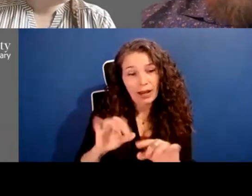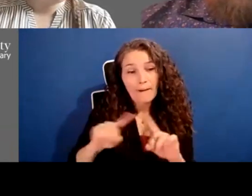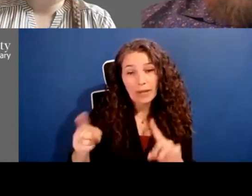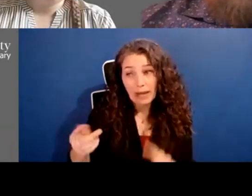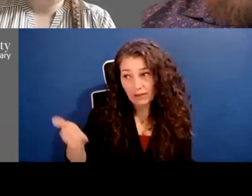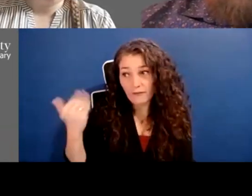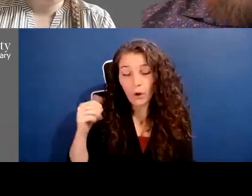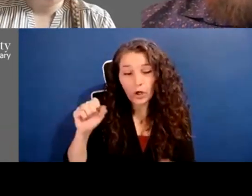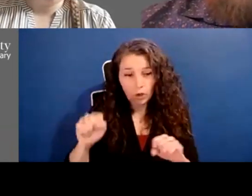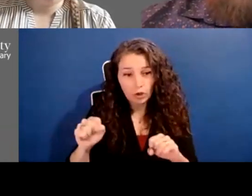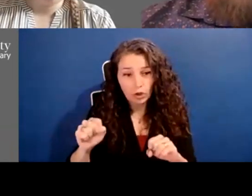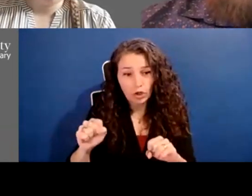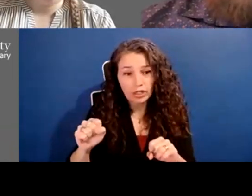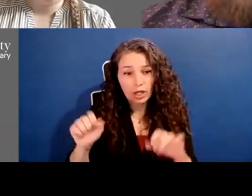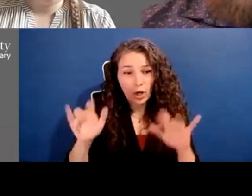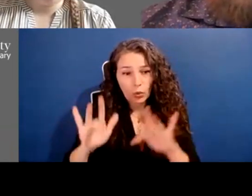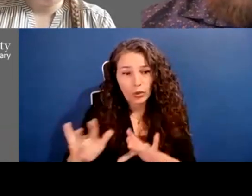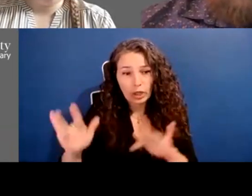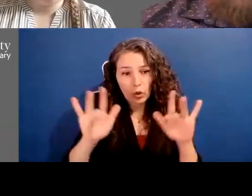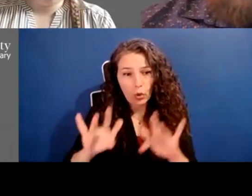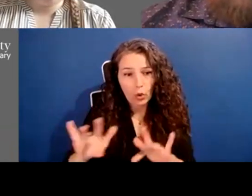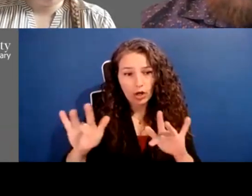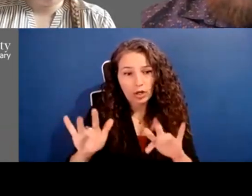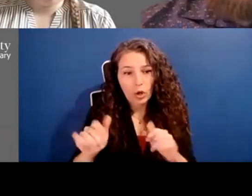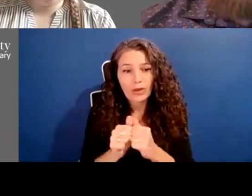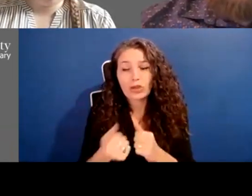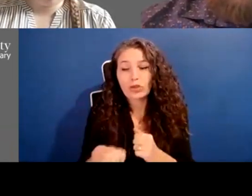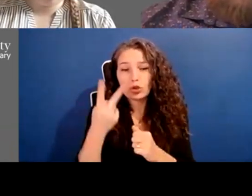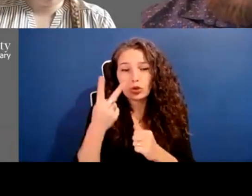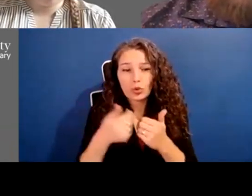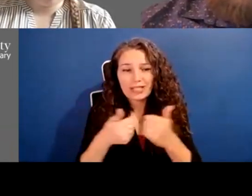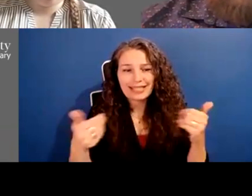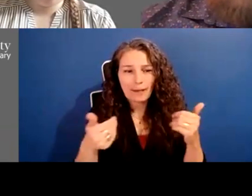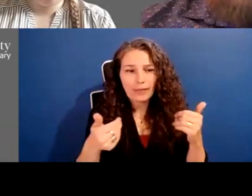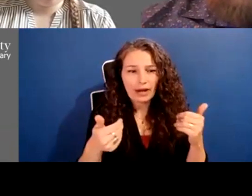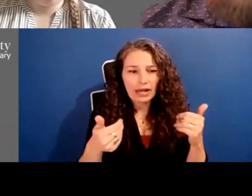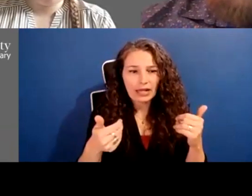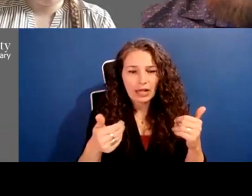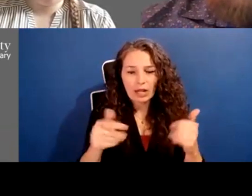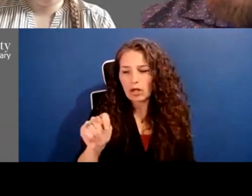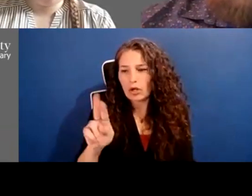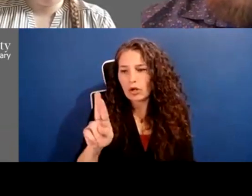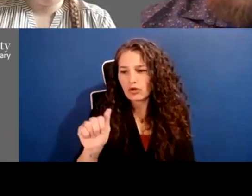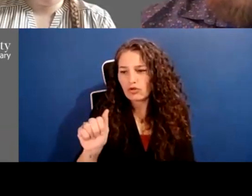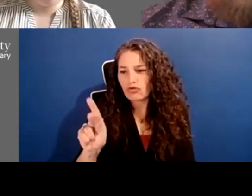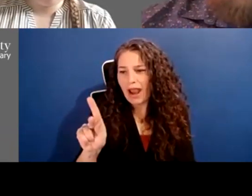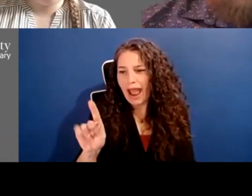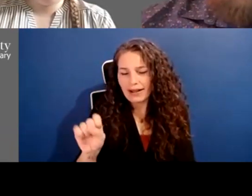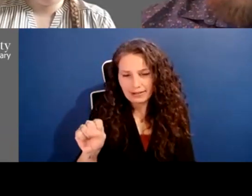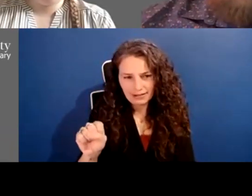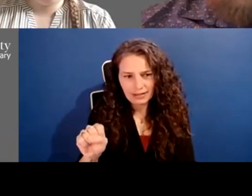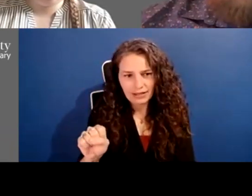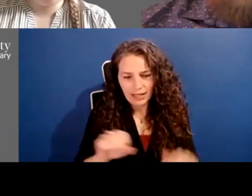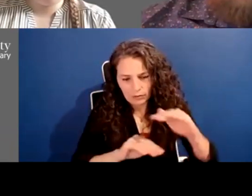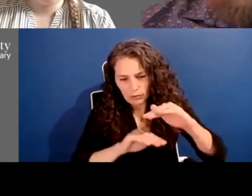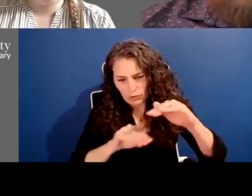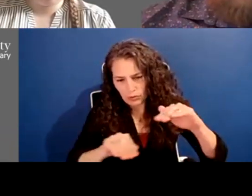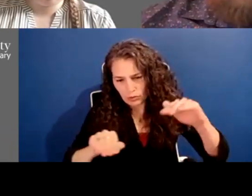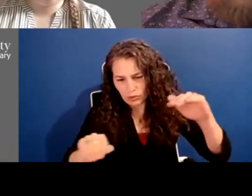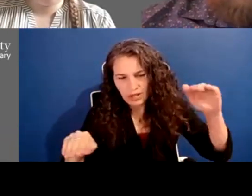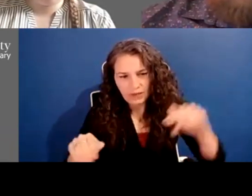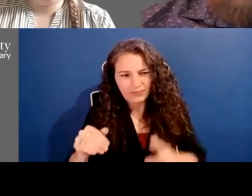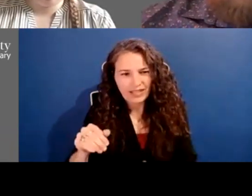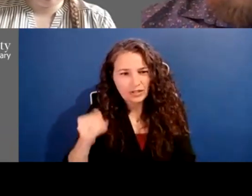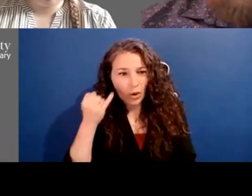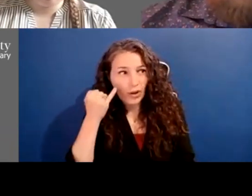audio tracks. And I really liked that because that allowed me to edit the audio and it be more clear. If there was like a weird sound in one person's audio, I could